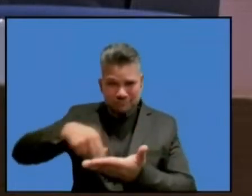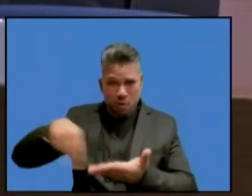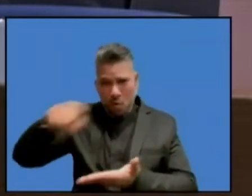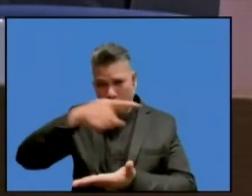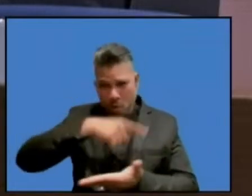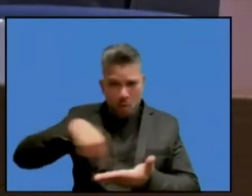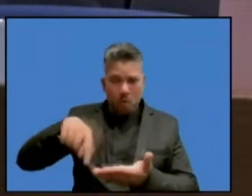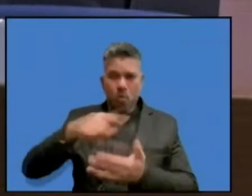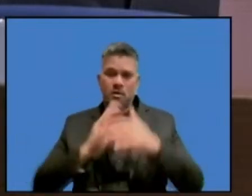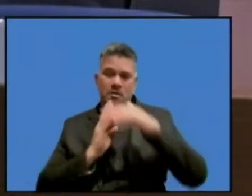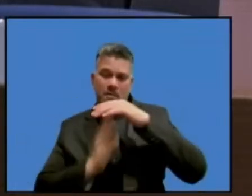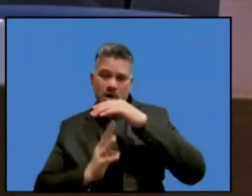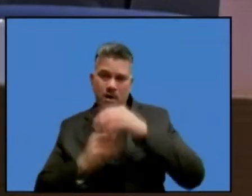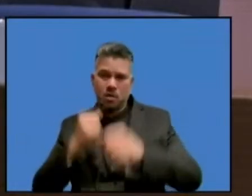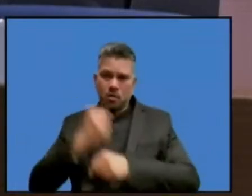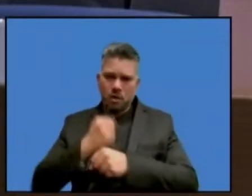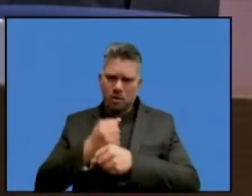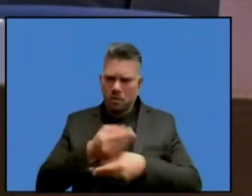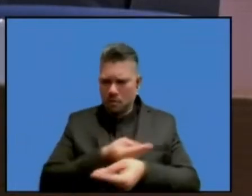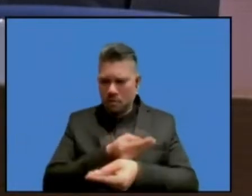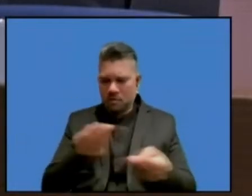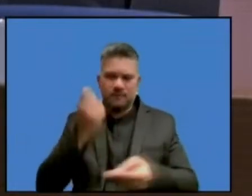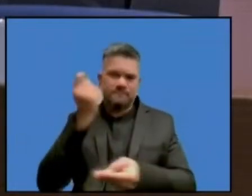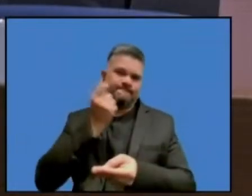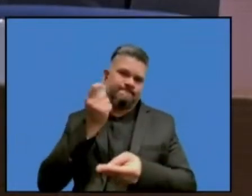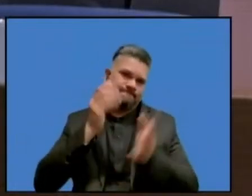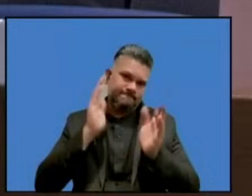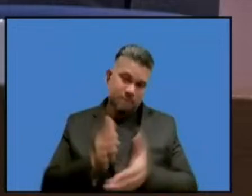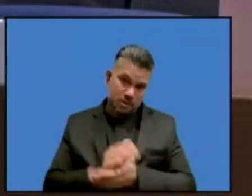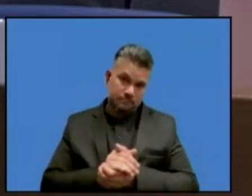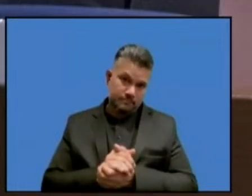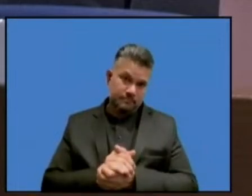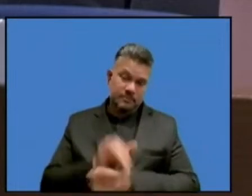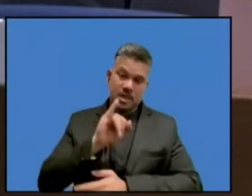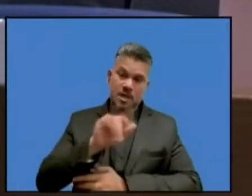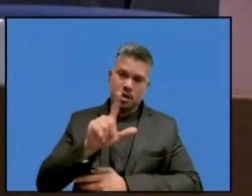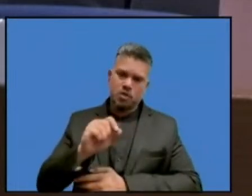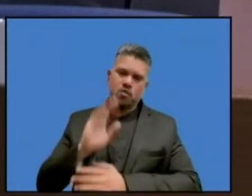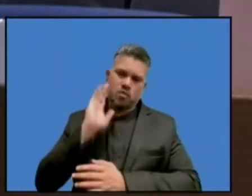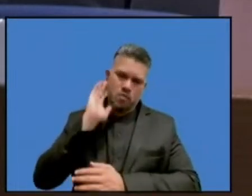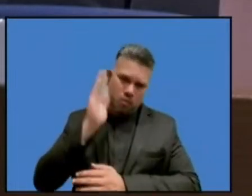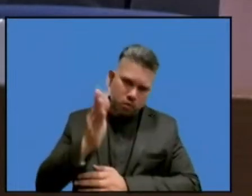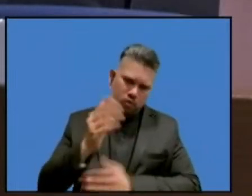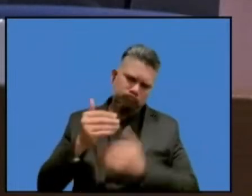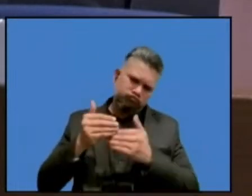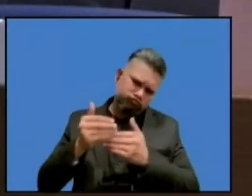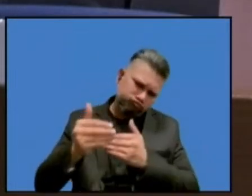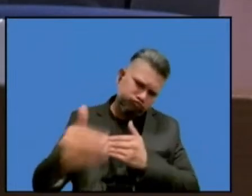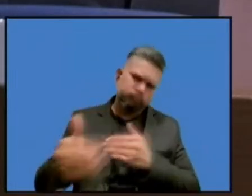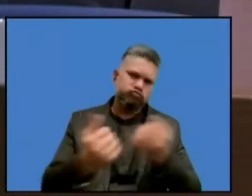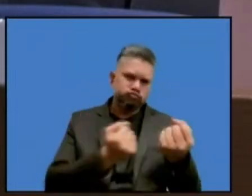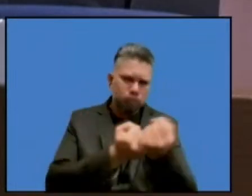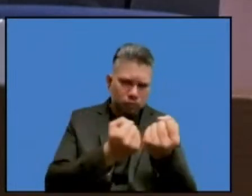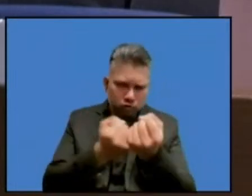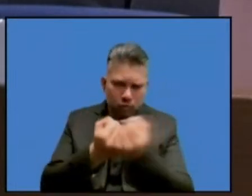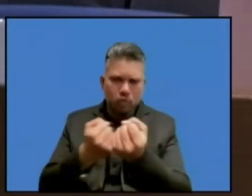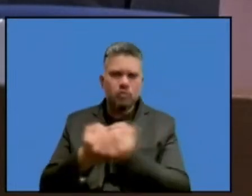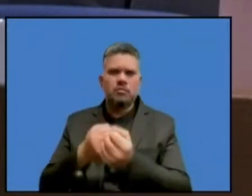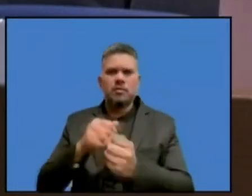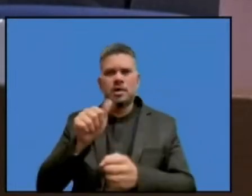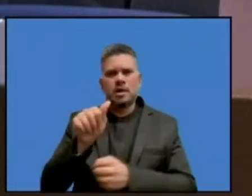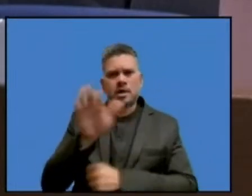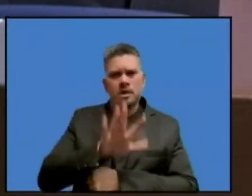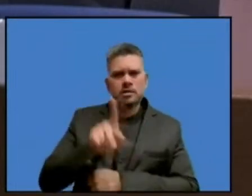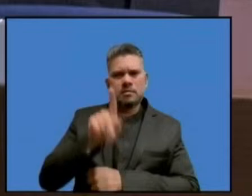social security. The ILO will continue to support the governments in the Asia-Pacific region and our social partners in moving ahead in